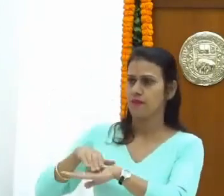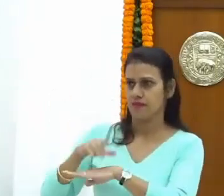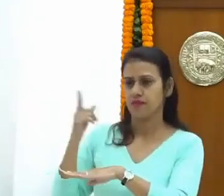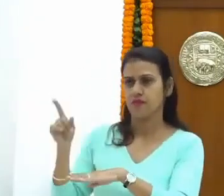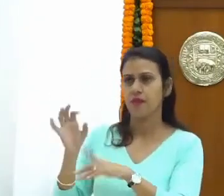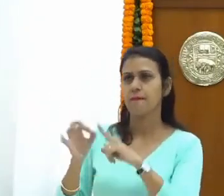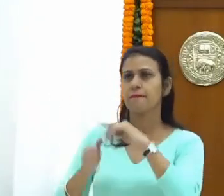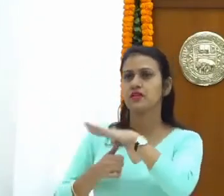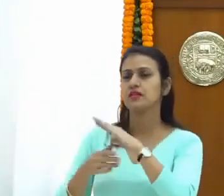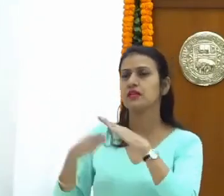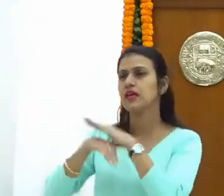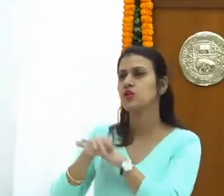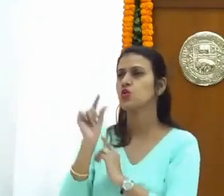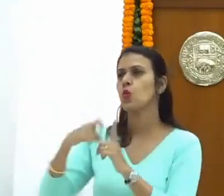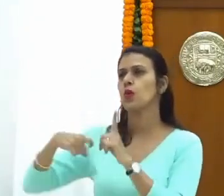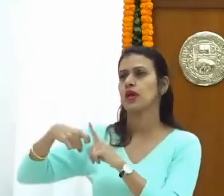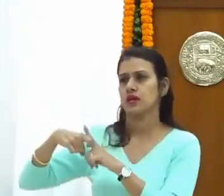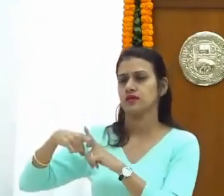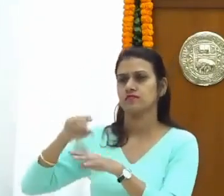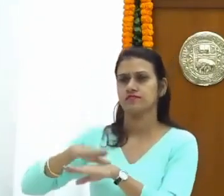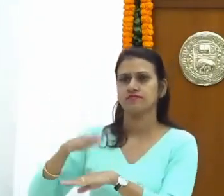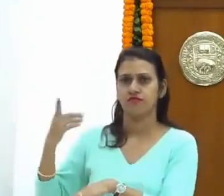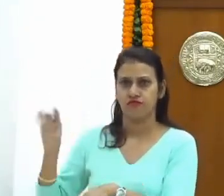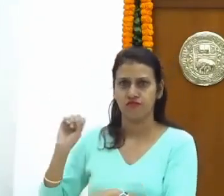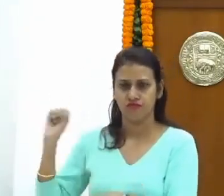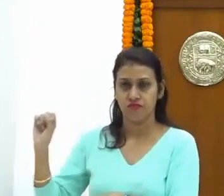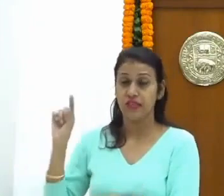UK, he said,